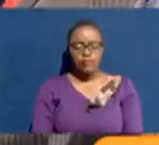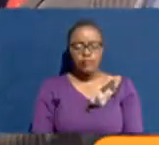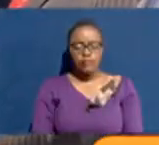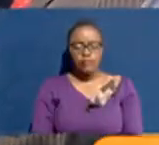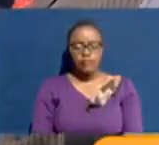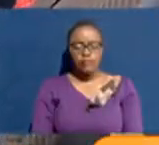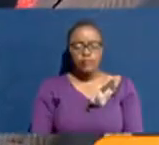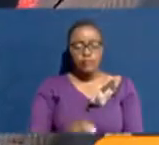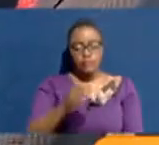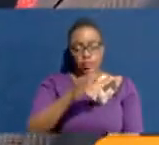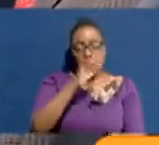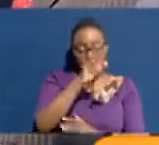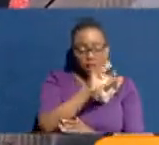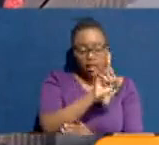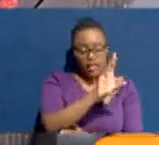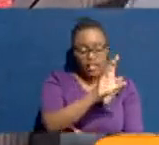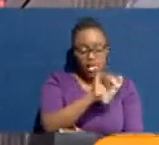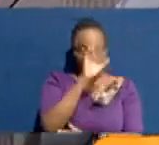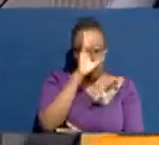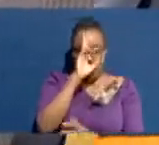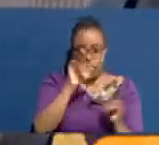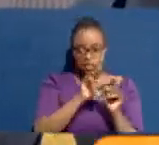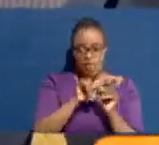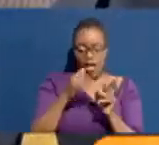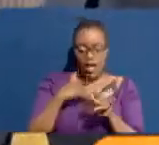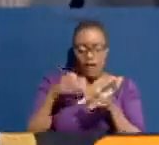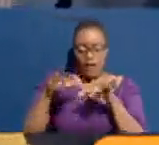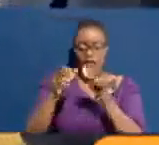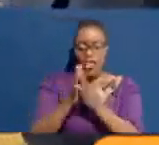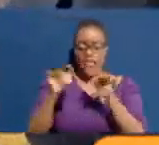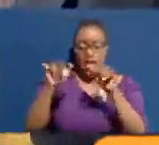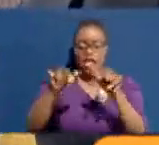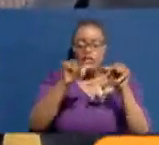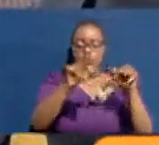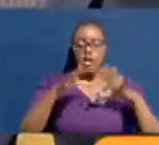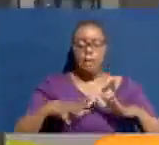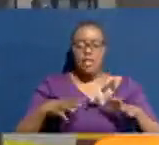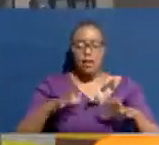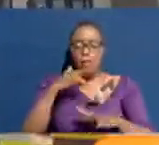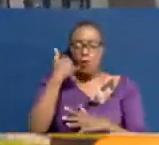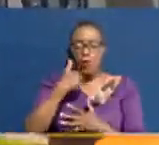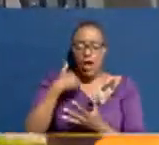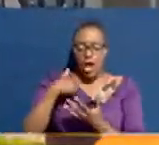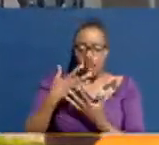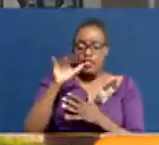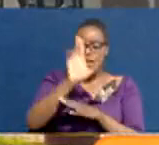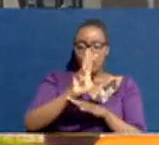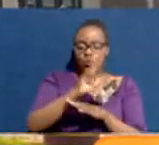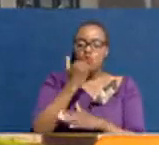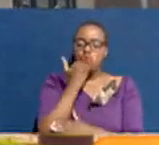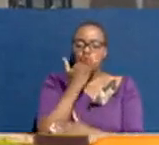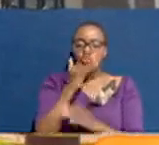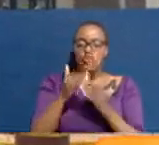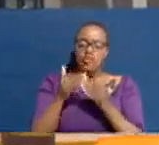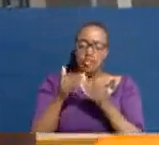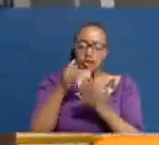at the Directorate of Criminal Investigations take to the dock as accused persons facing charges of abuse of office,